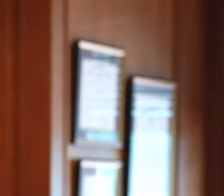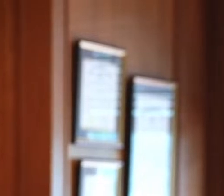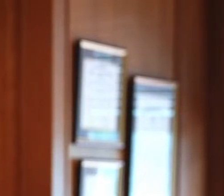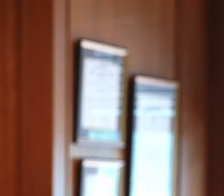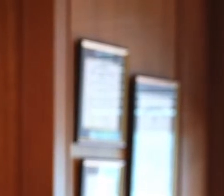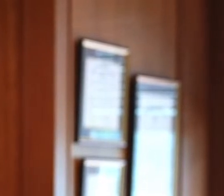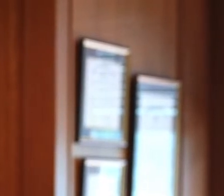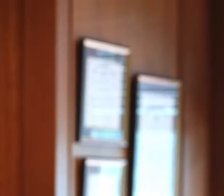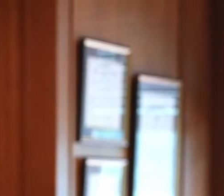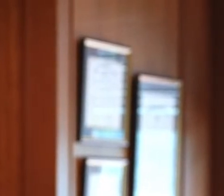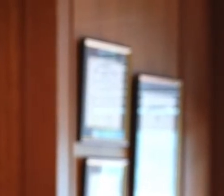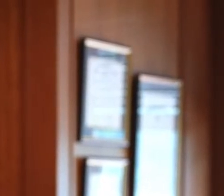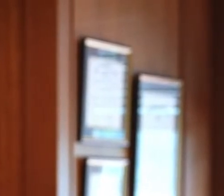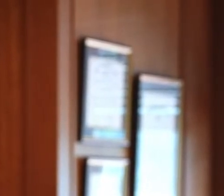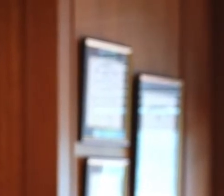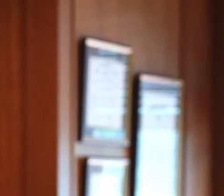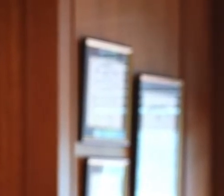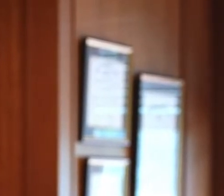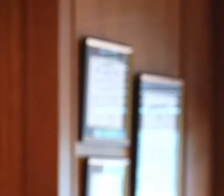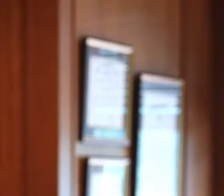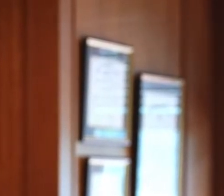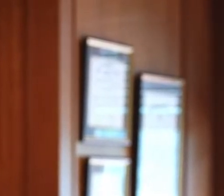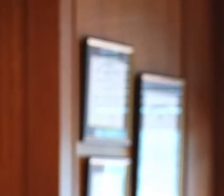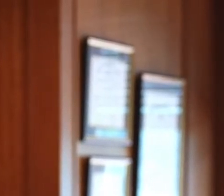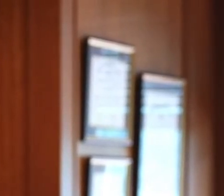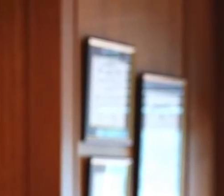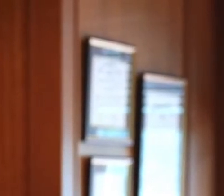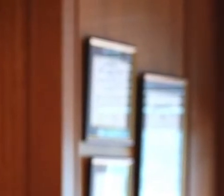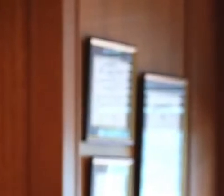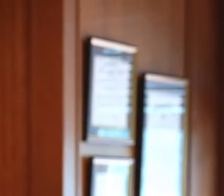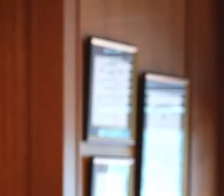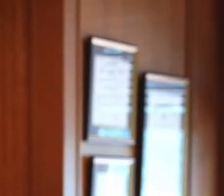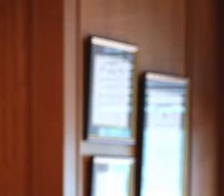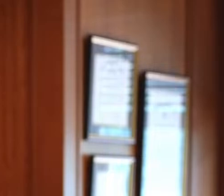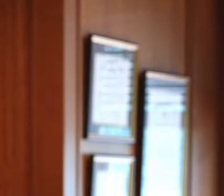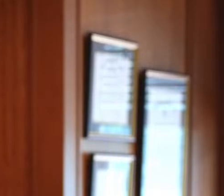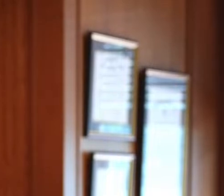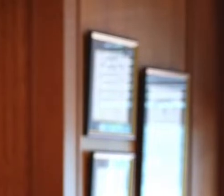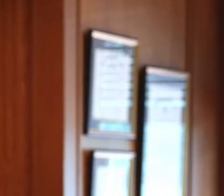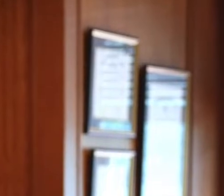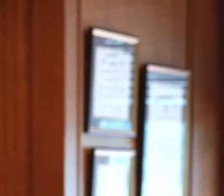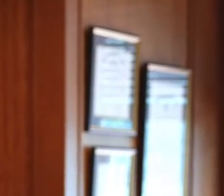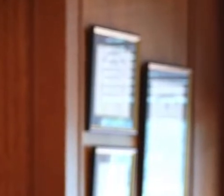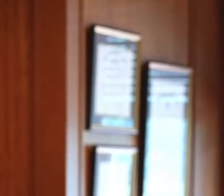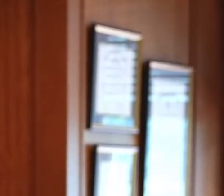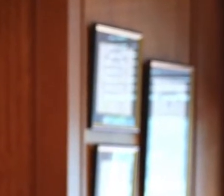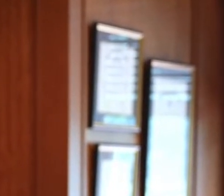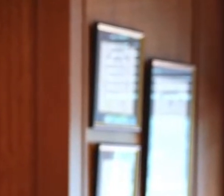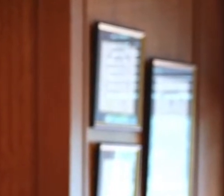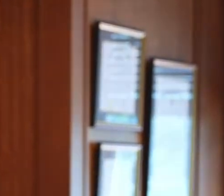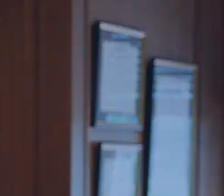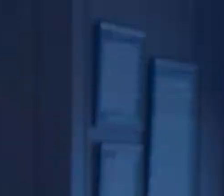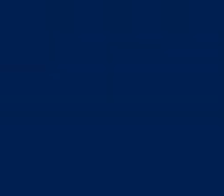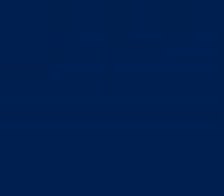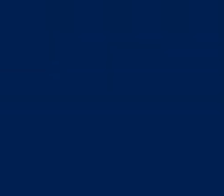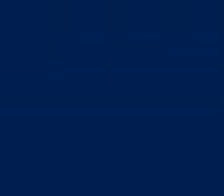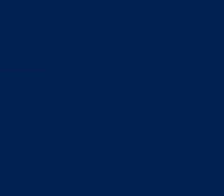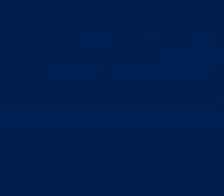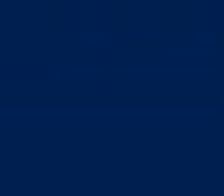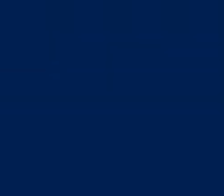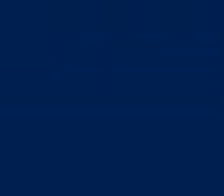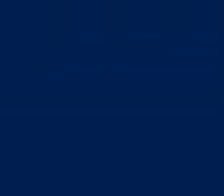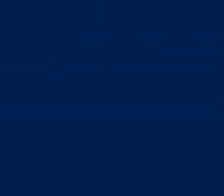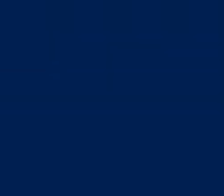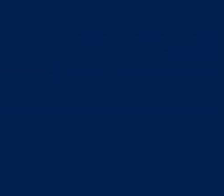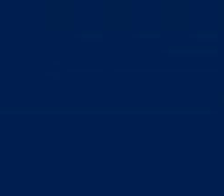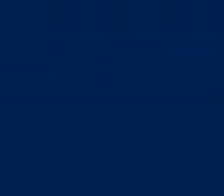each of you. So once again, stick around, invite your friends. Let's create a better Kentucky. Let's create a better United States of America.